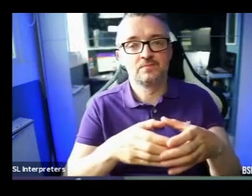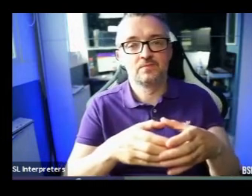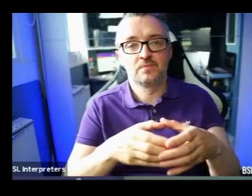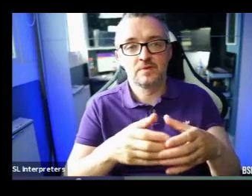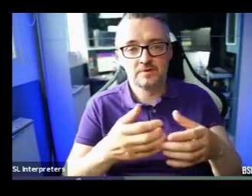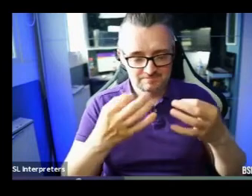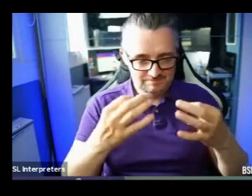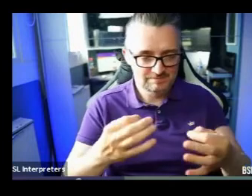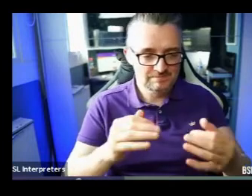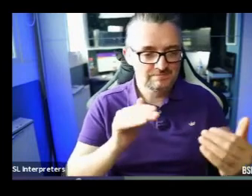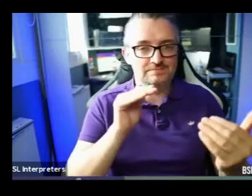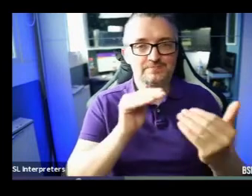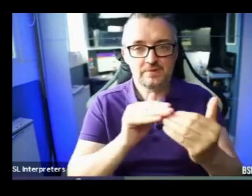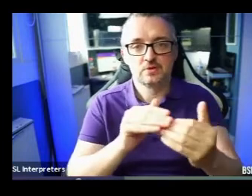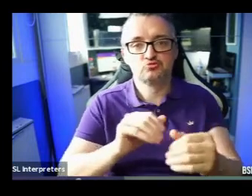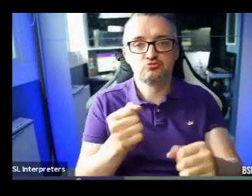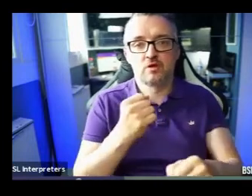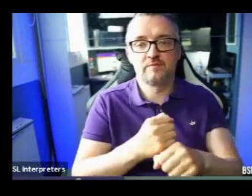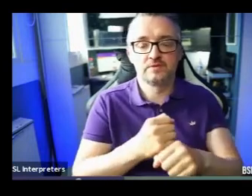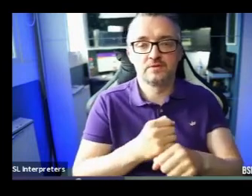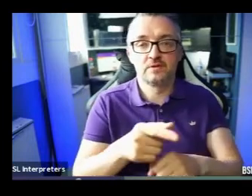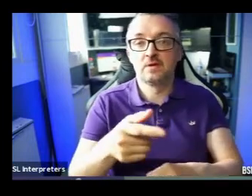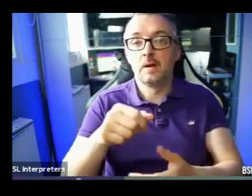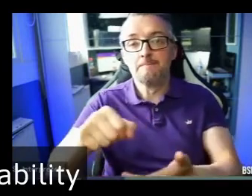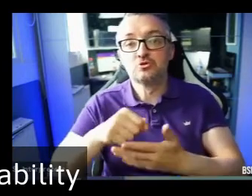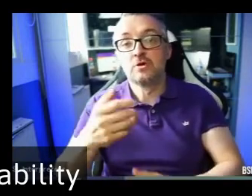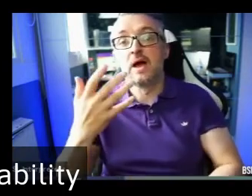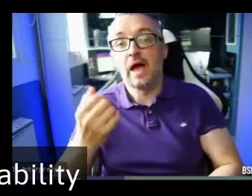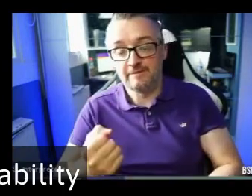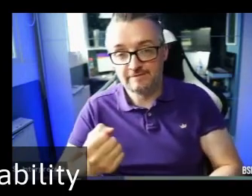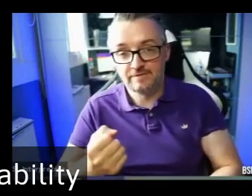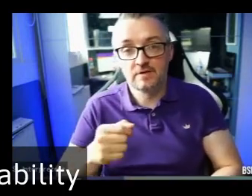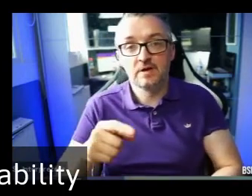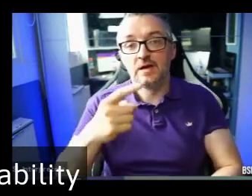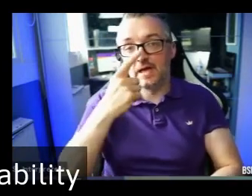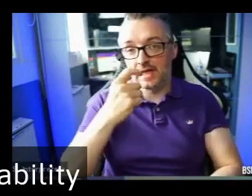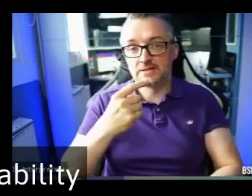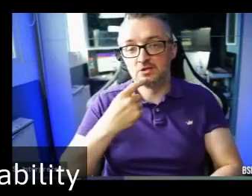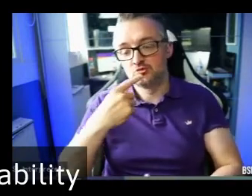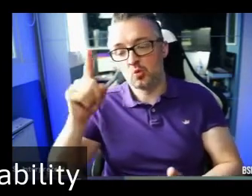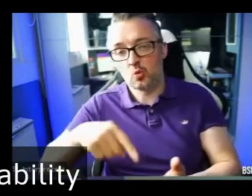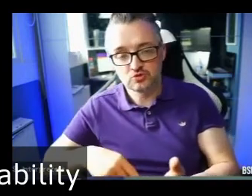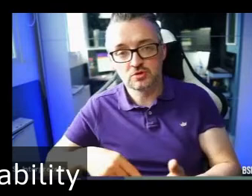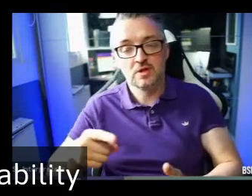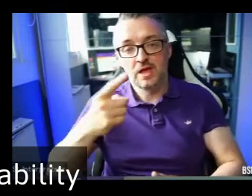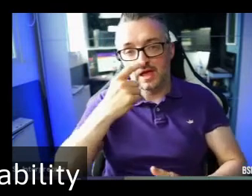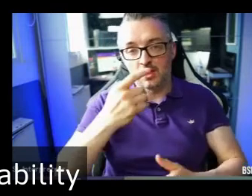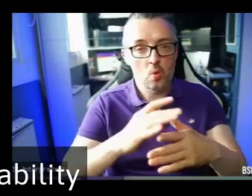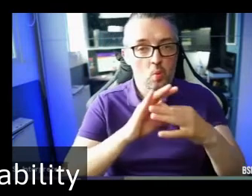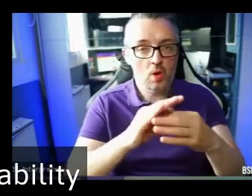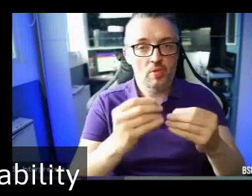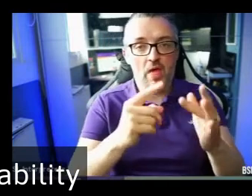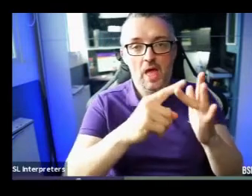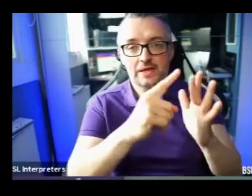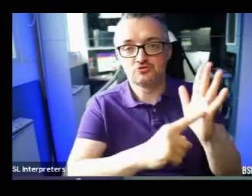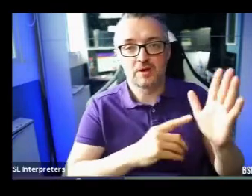a directorate firmly established within Scottish Government who have a budget, who have the ability to commission, who have the ability